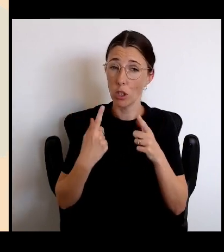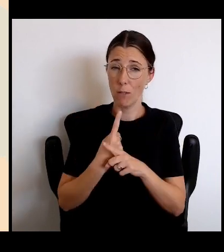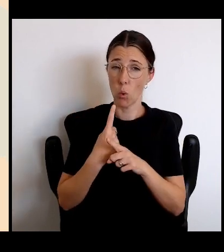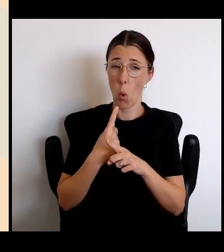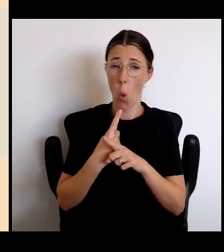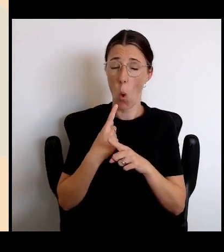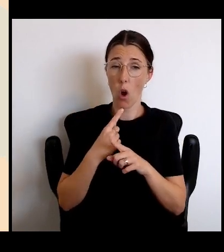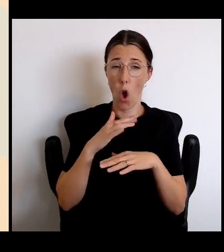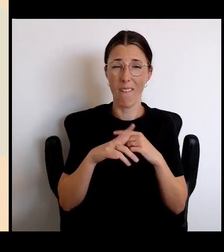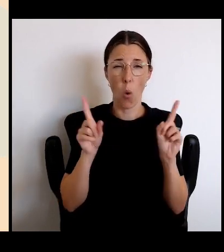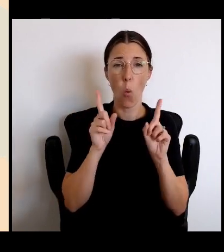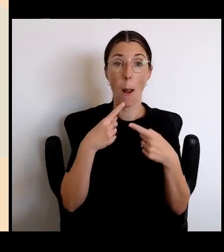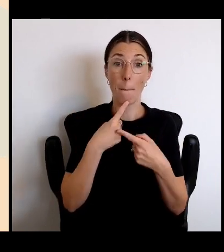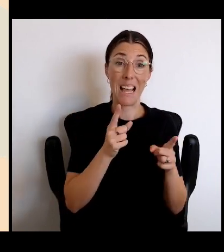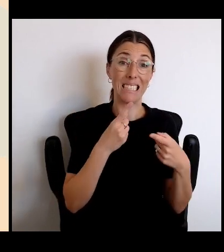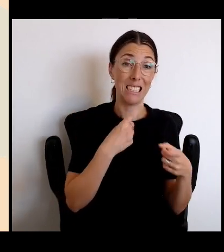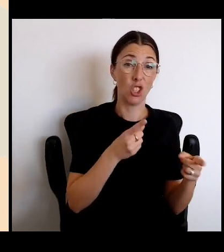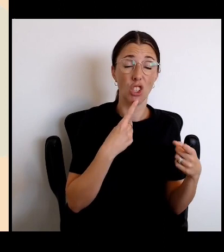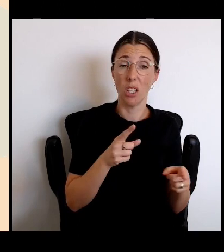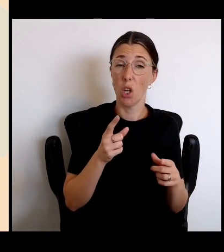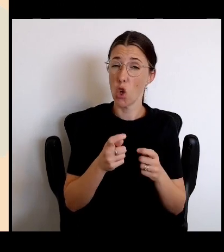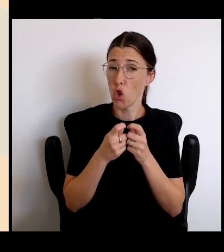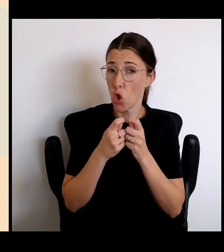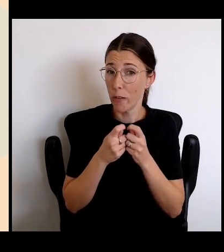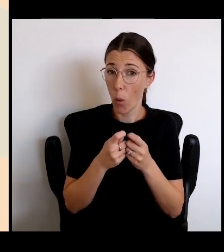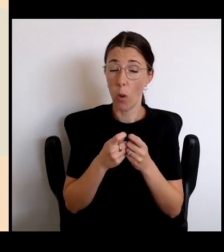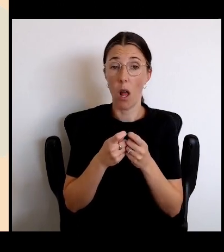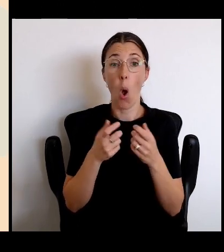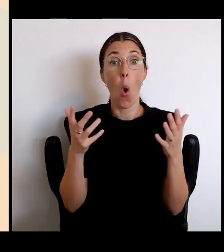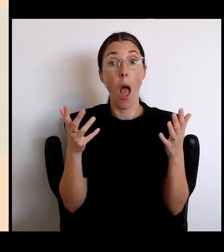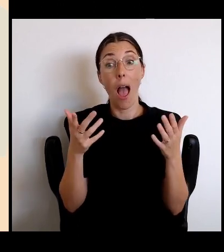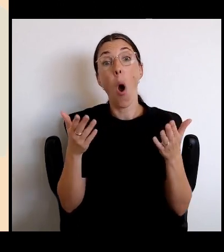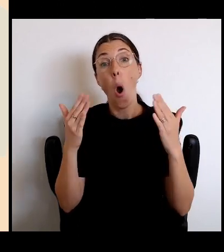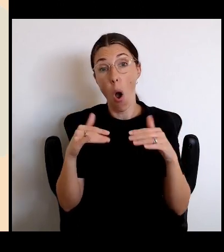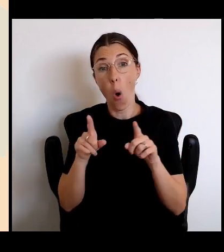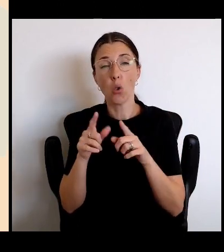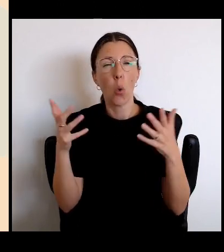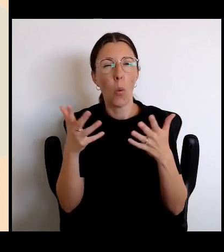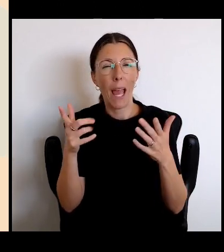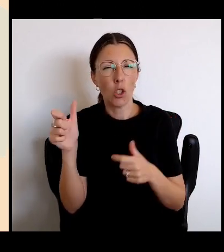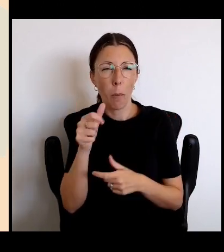are going to be useful and where to perhaps be cautious segment by segment.